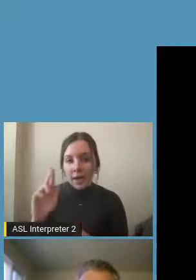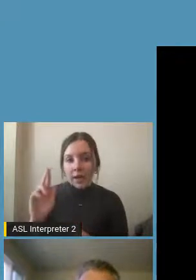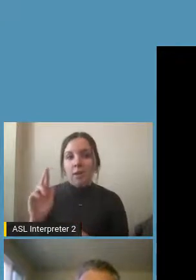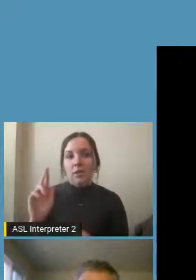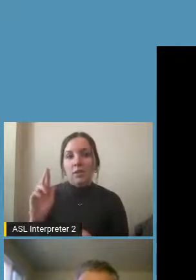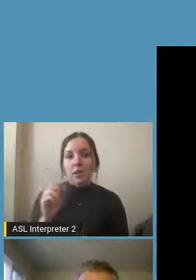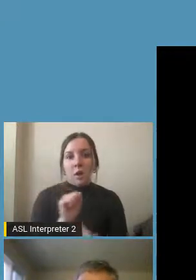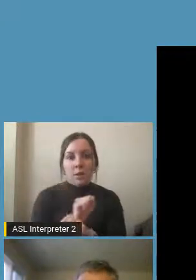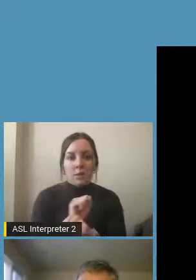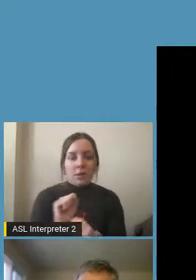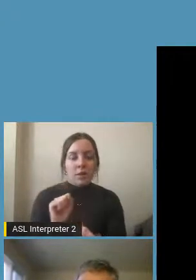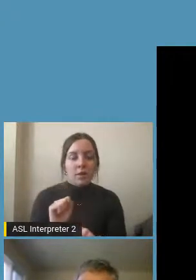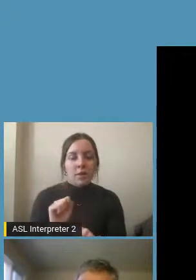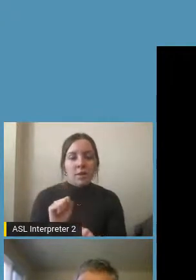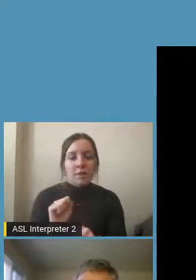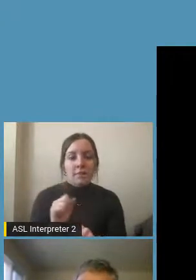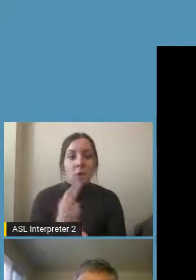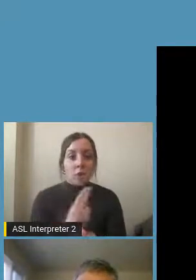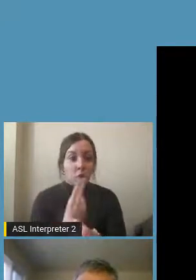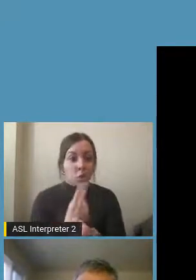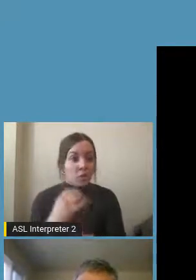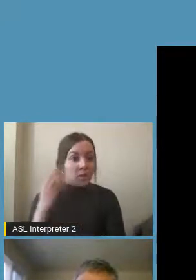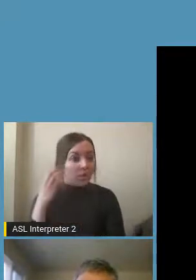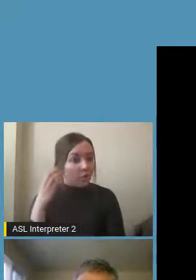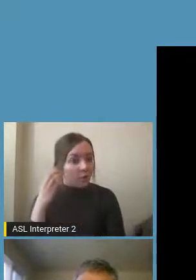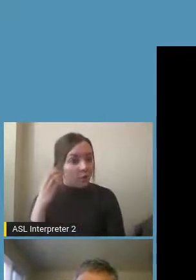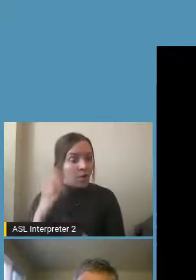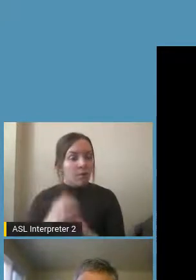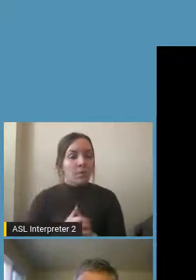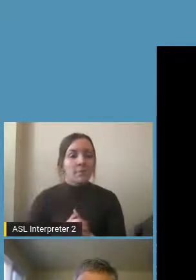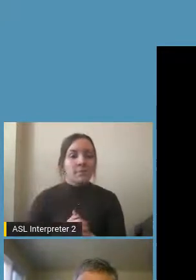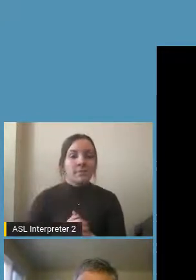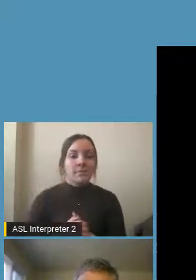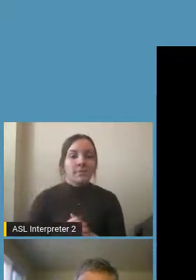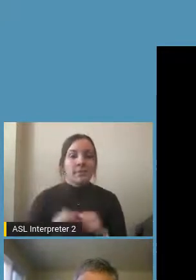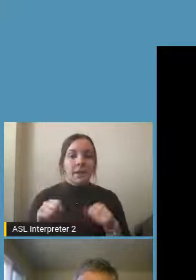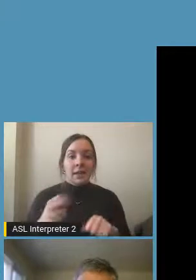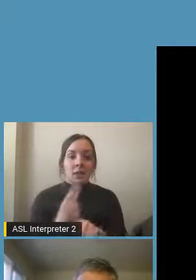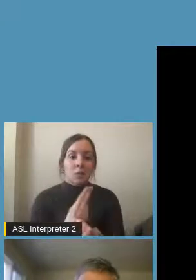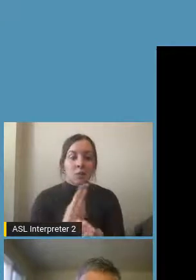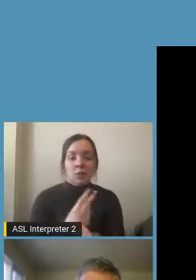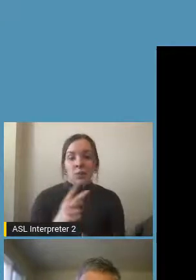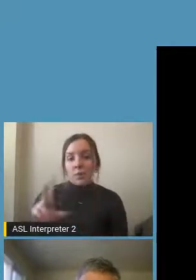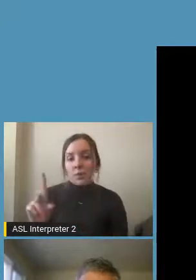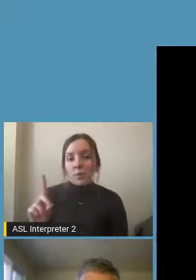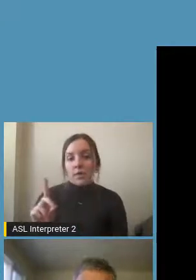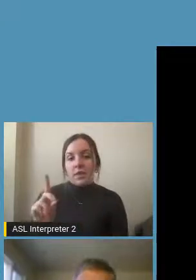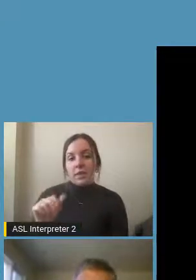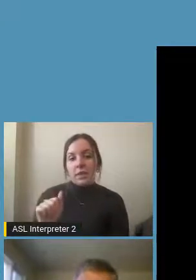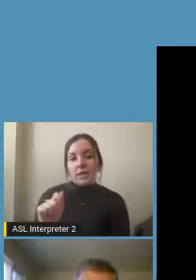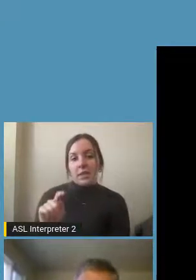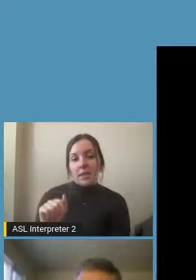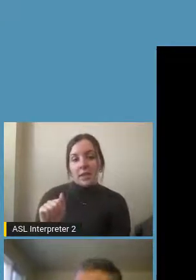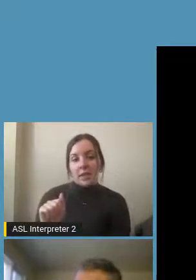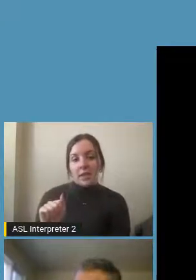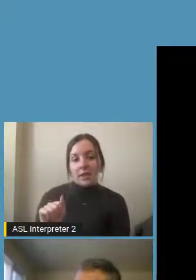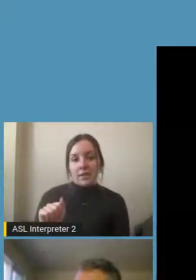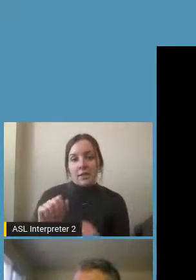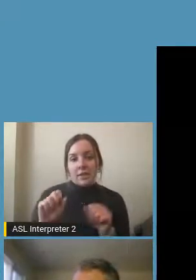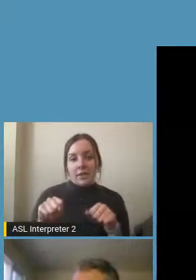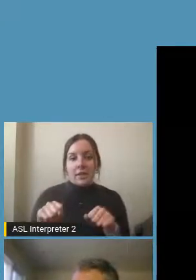can take the 3D data and place it into the environment where they're looking through their